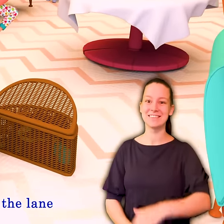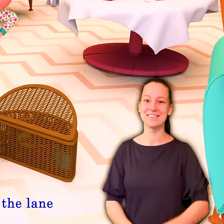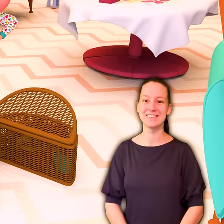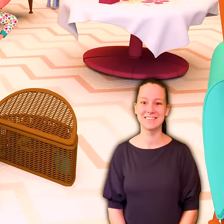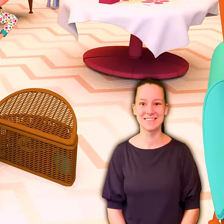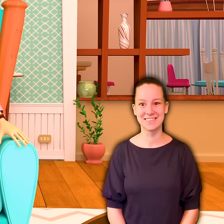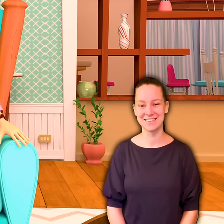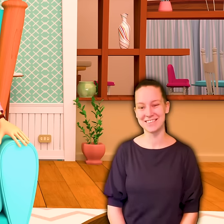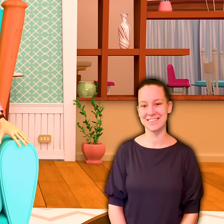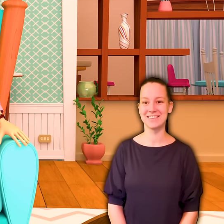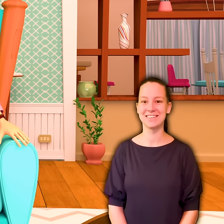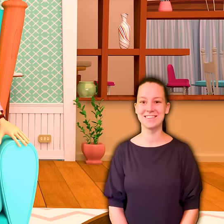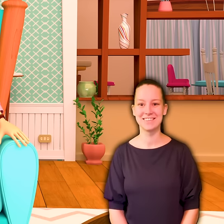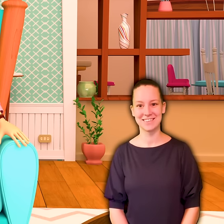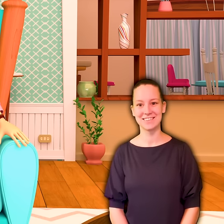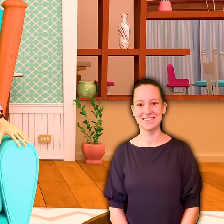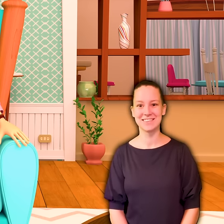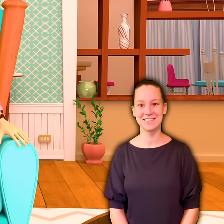lane